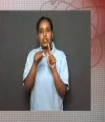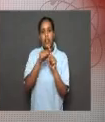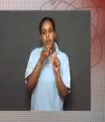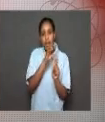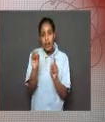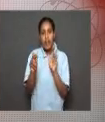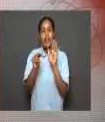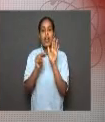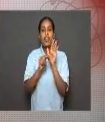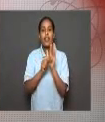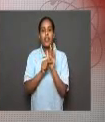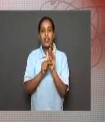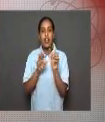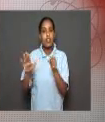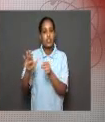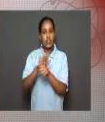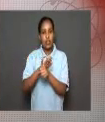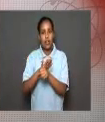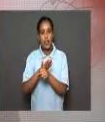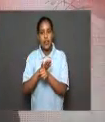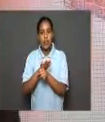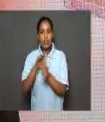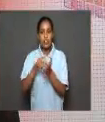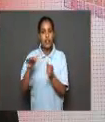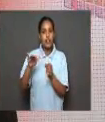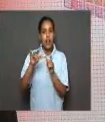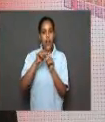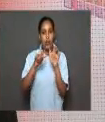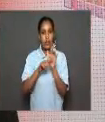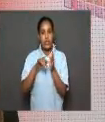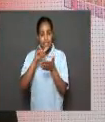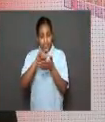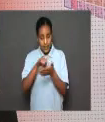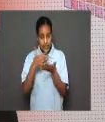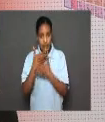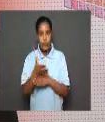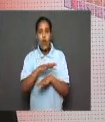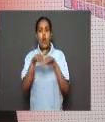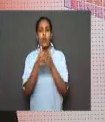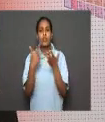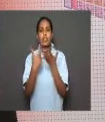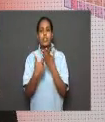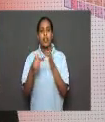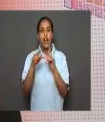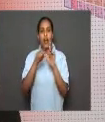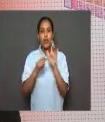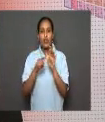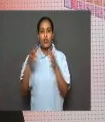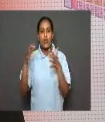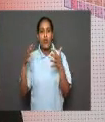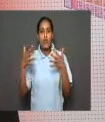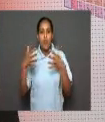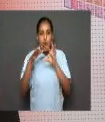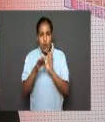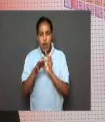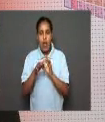and negatively charged ions. Thus, all of the ionic bonds have to